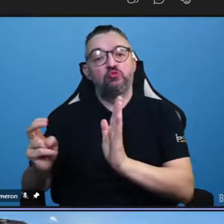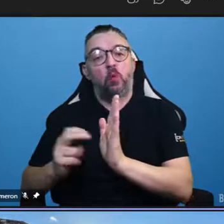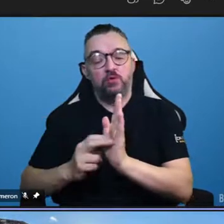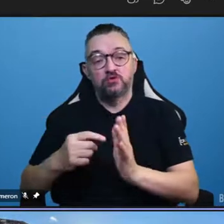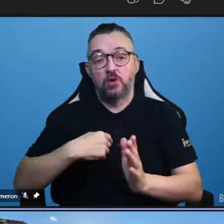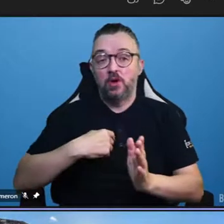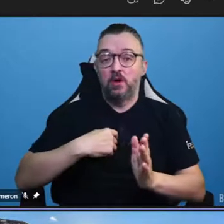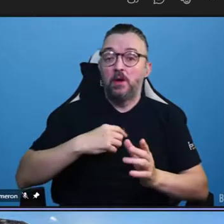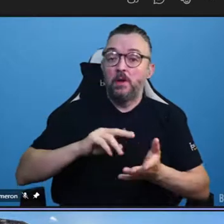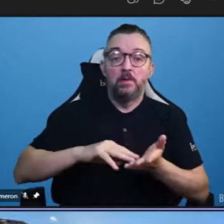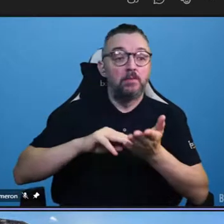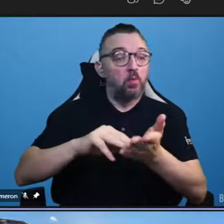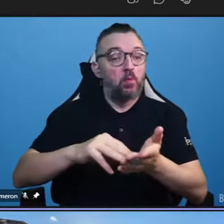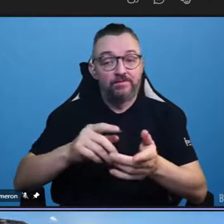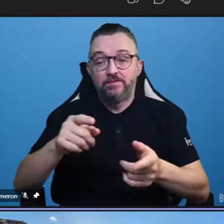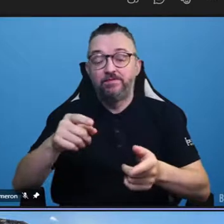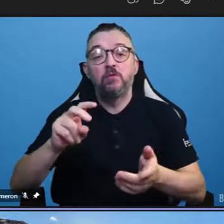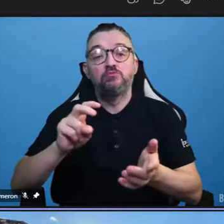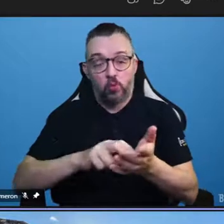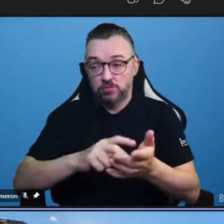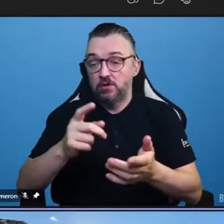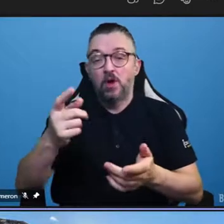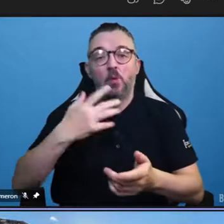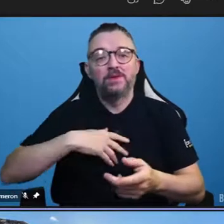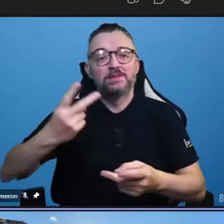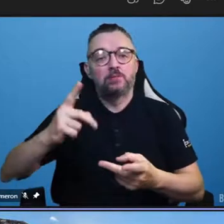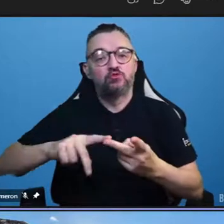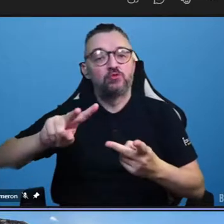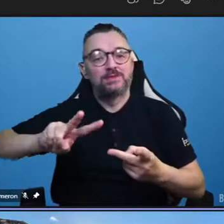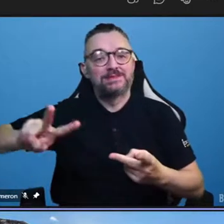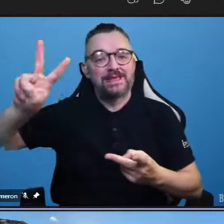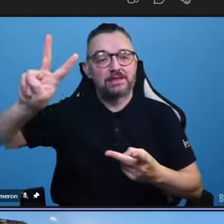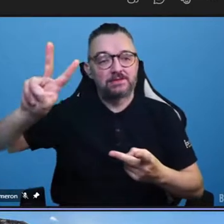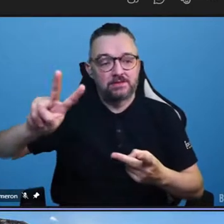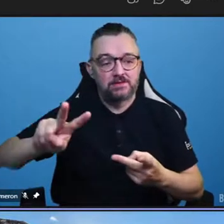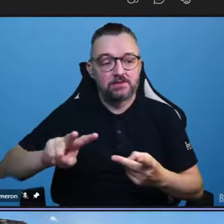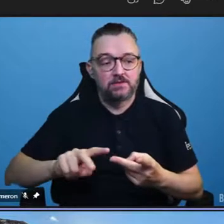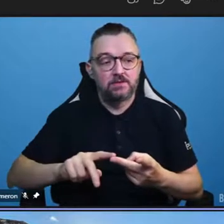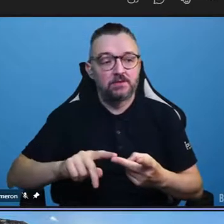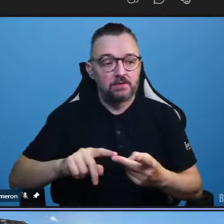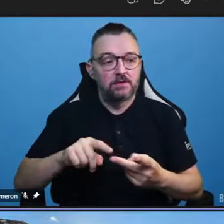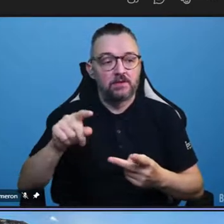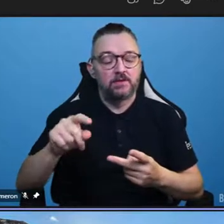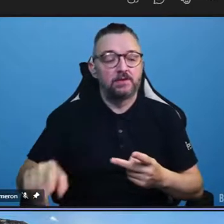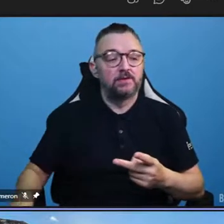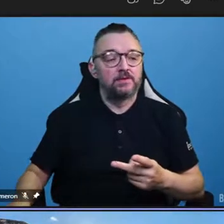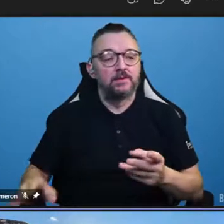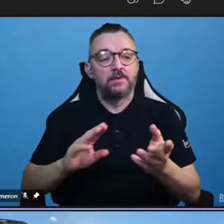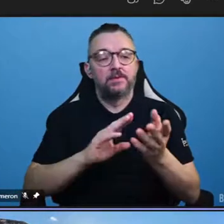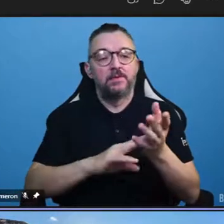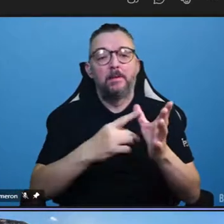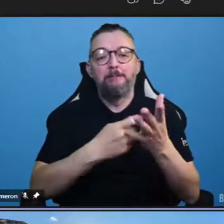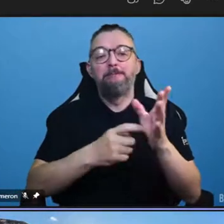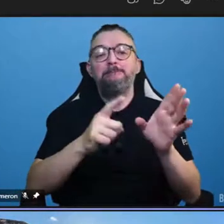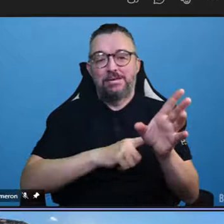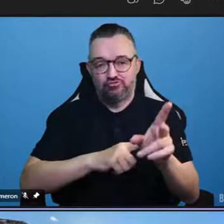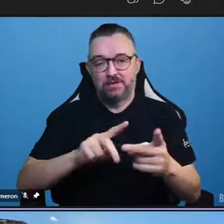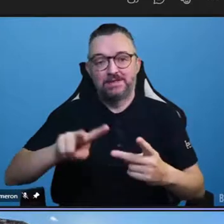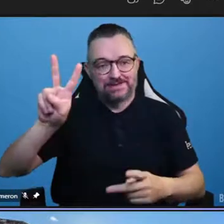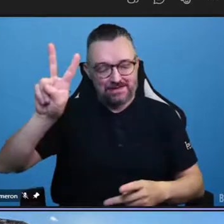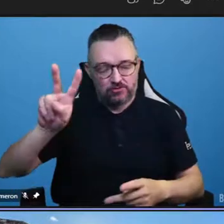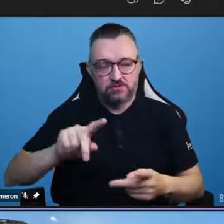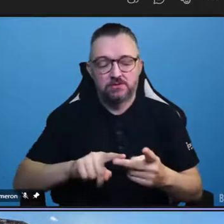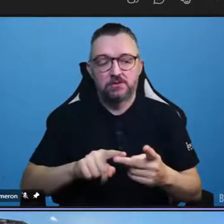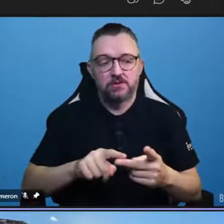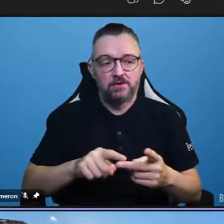it's noted, and I'll need a seconder, please. I'll second that. Thank you again, Mary. And if